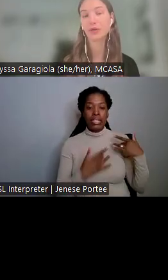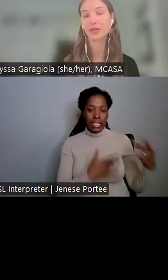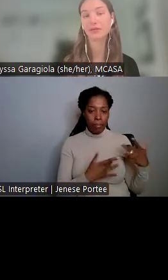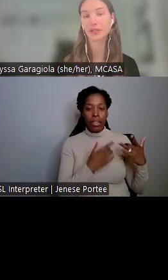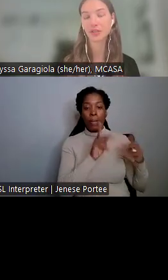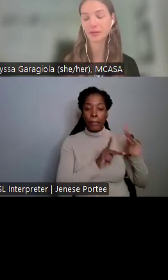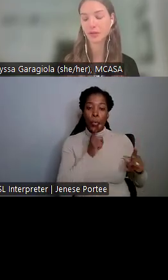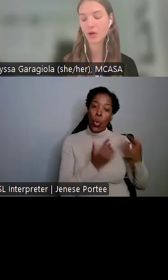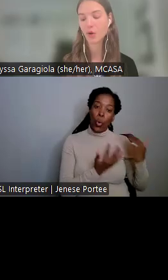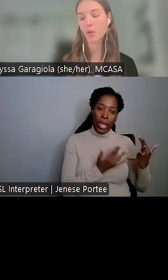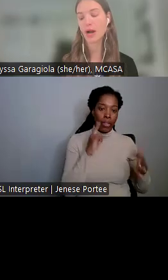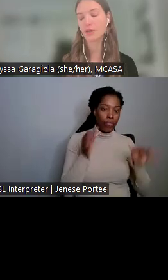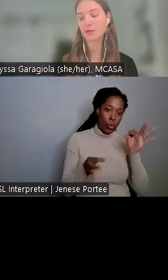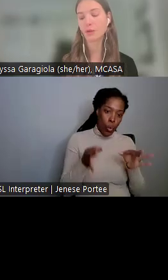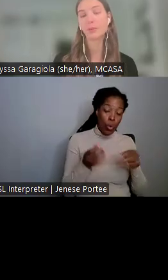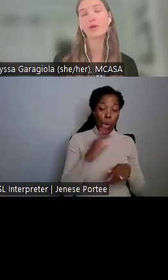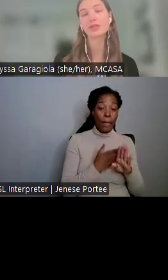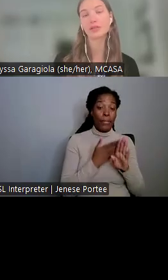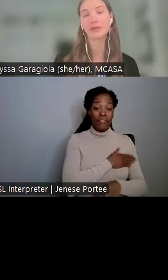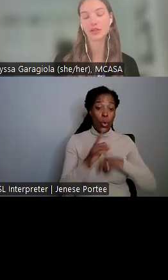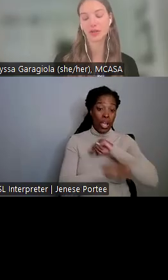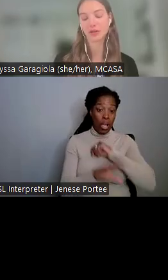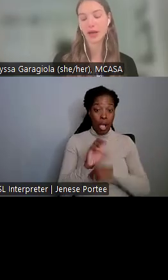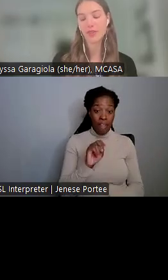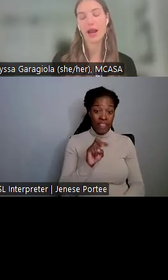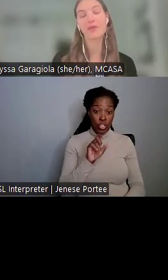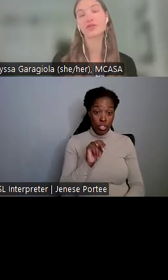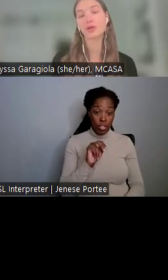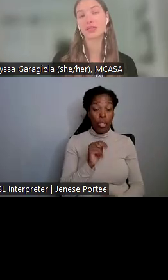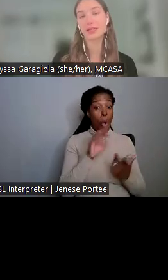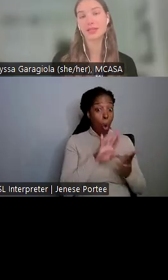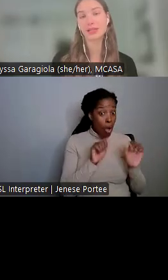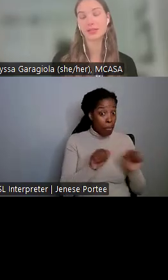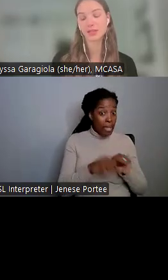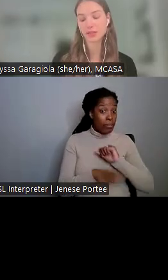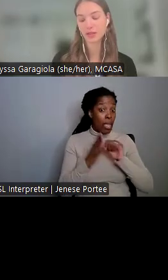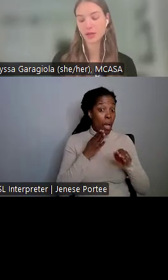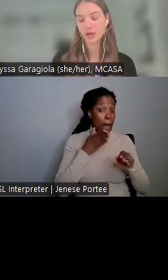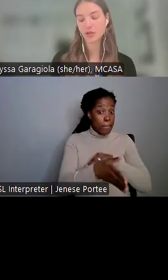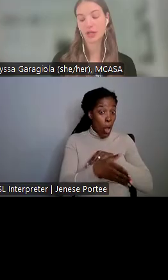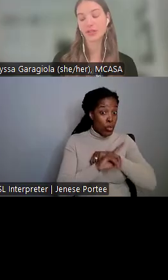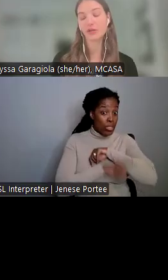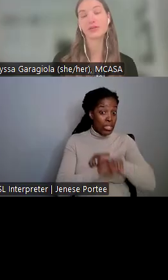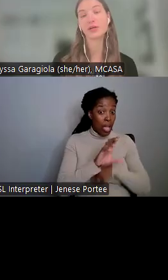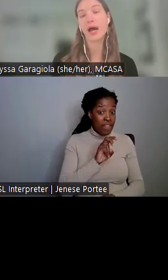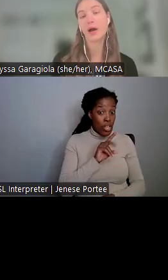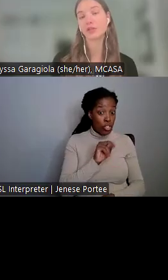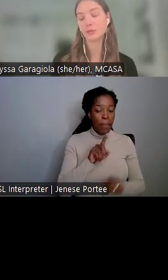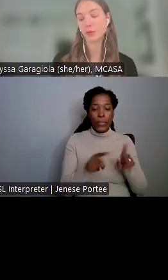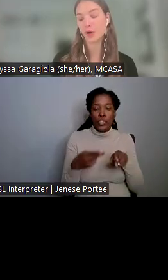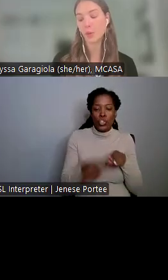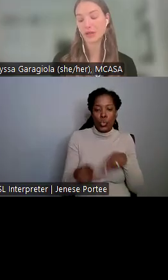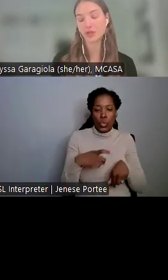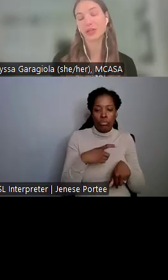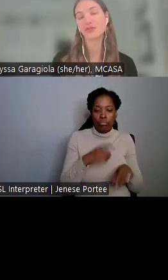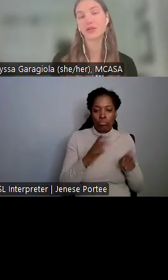or pre-conviction, or house people post-conviction that have shorter sentences. Jails can also house